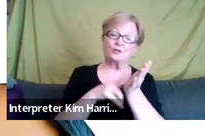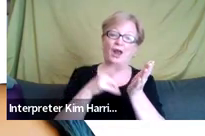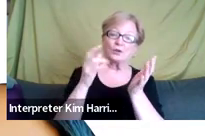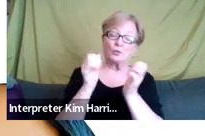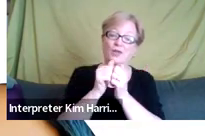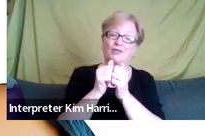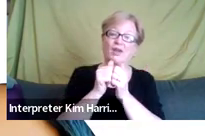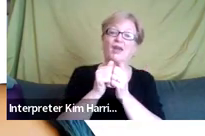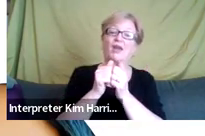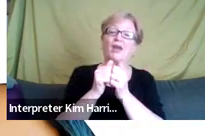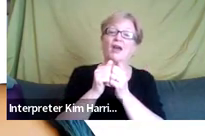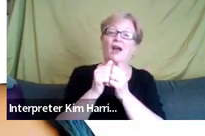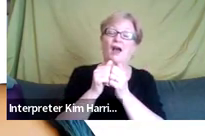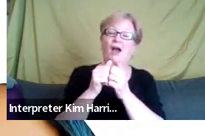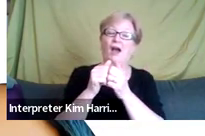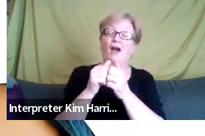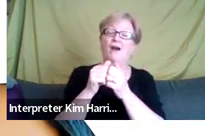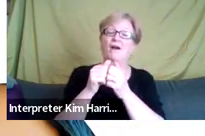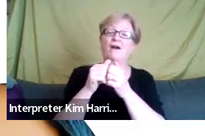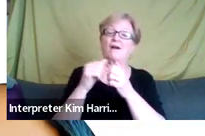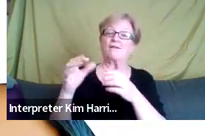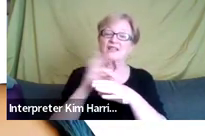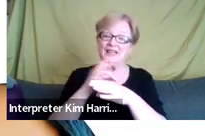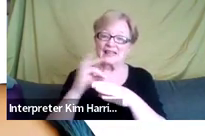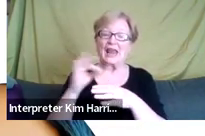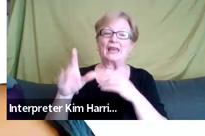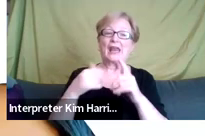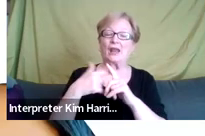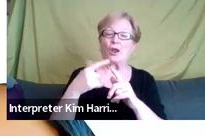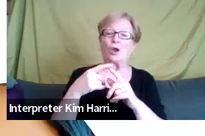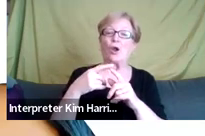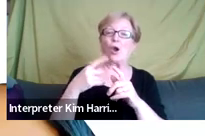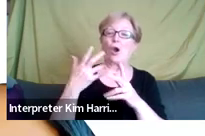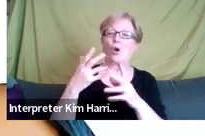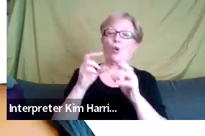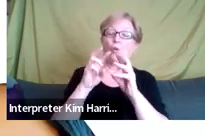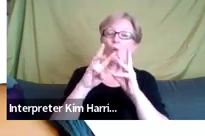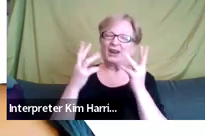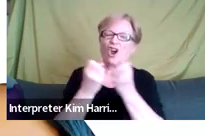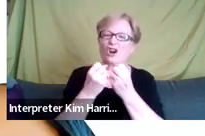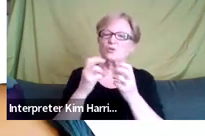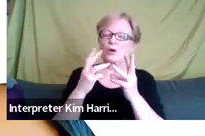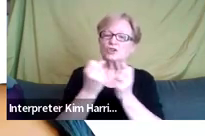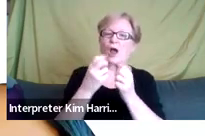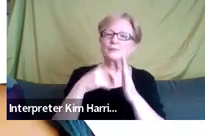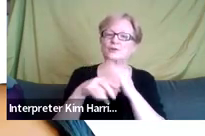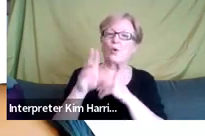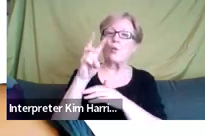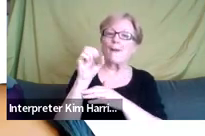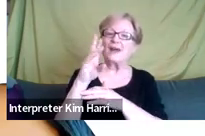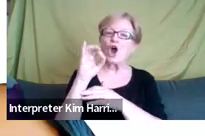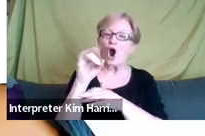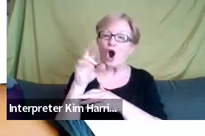facilitating webinars on being Black and disabled, and it all started from being